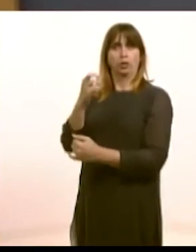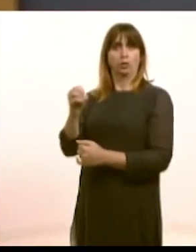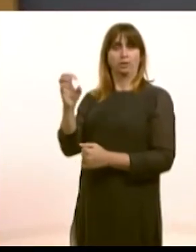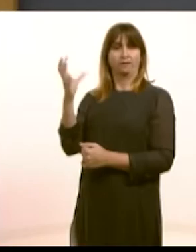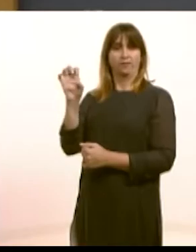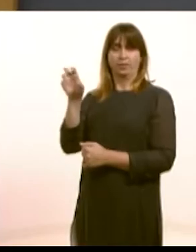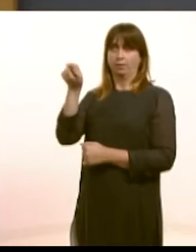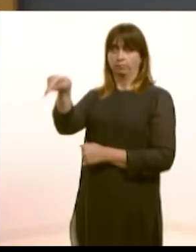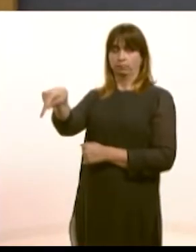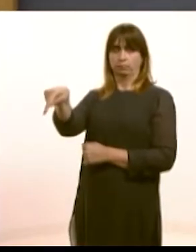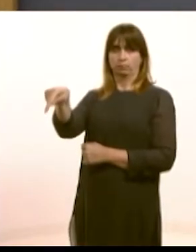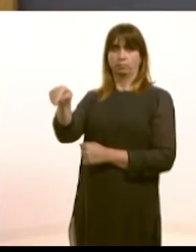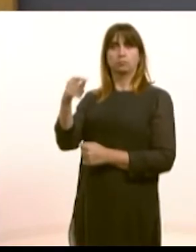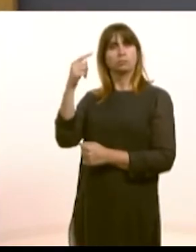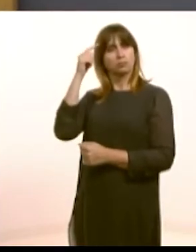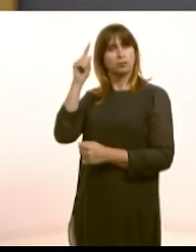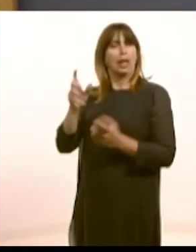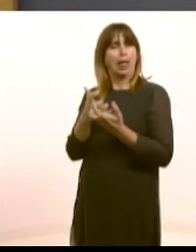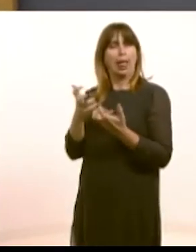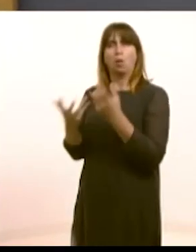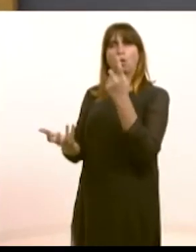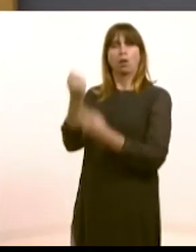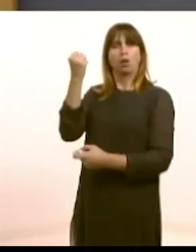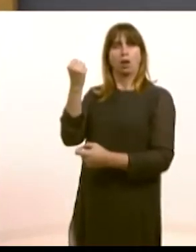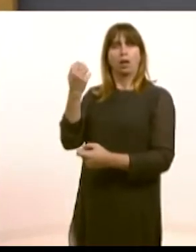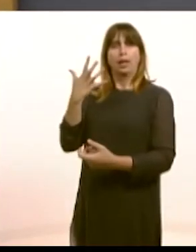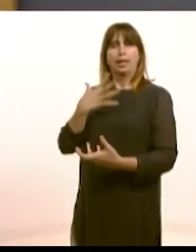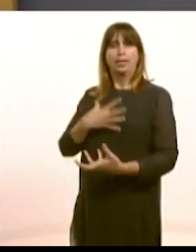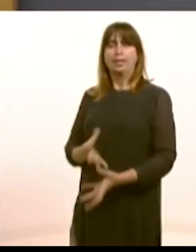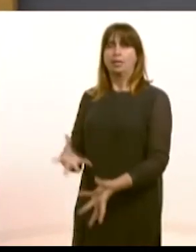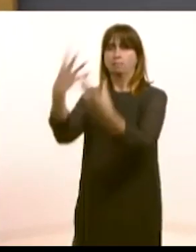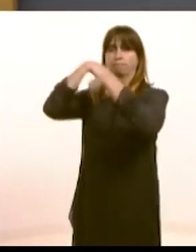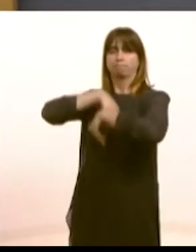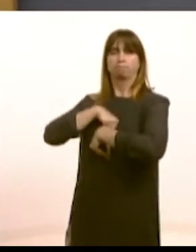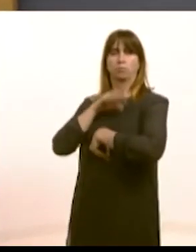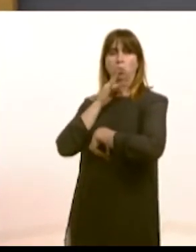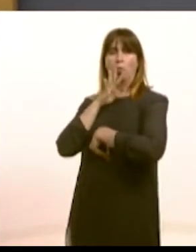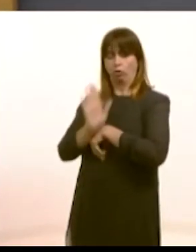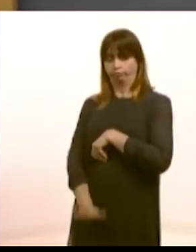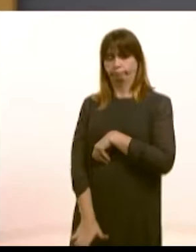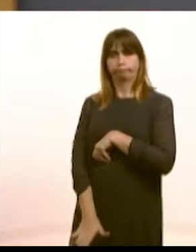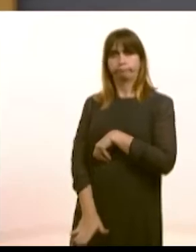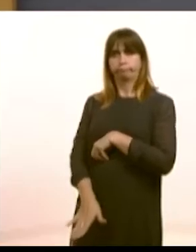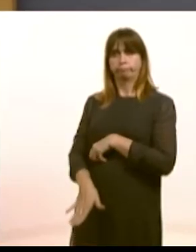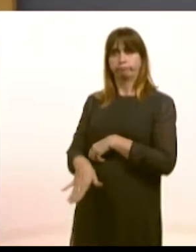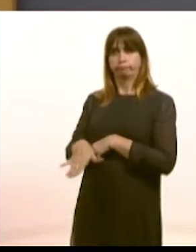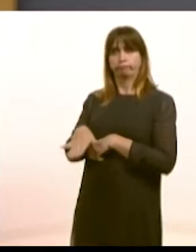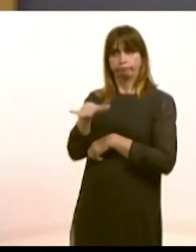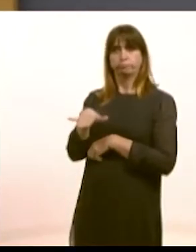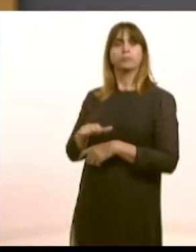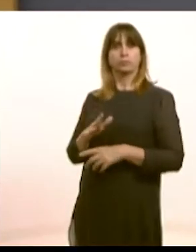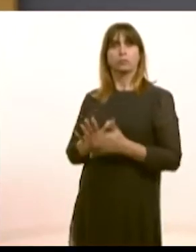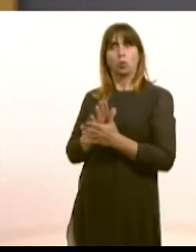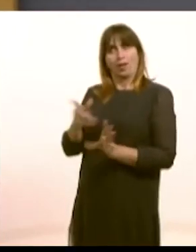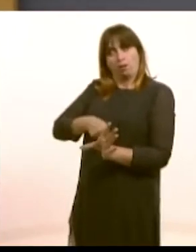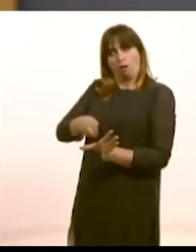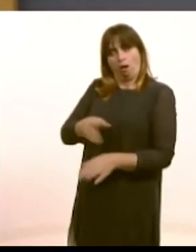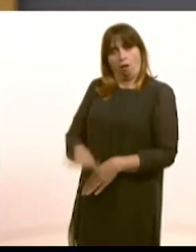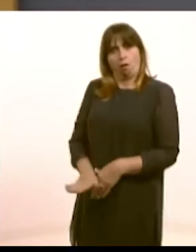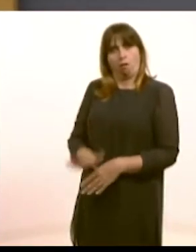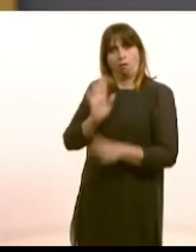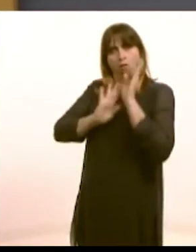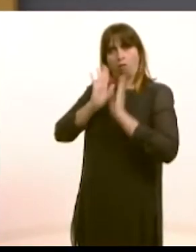best achieved by immersing children in a second language as early as possible, what arrangements have been made by the government to implement